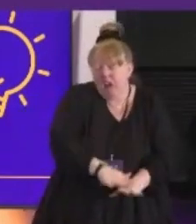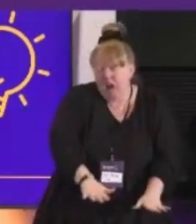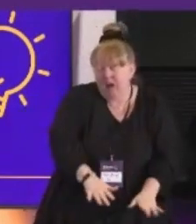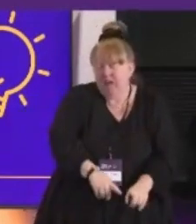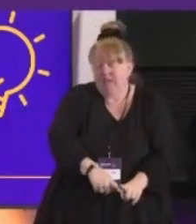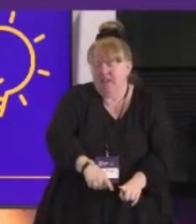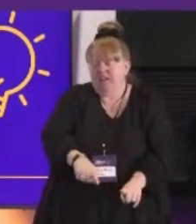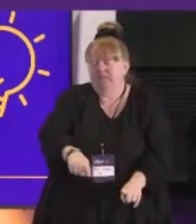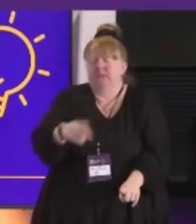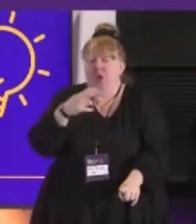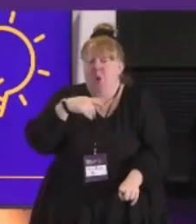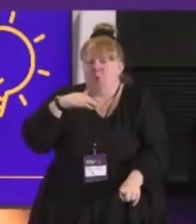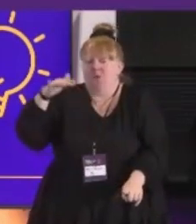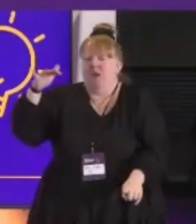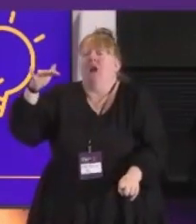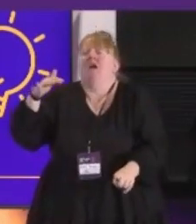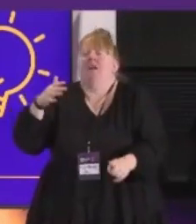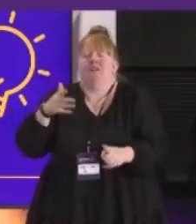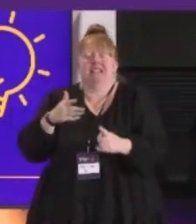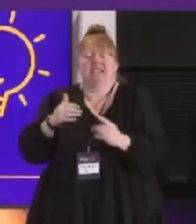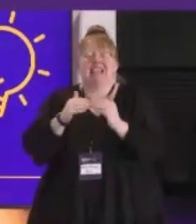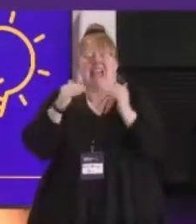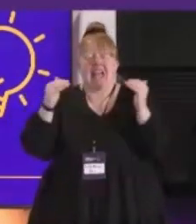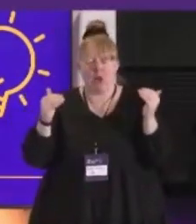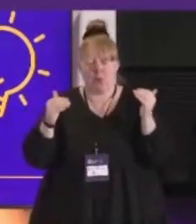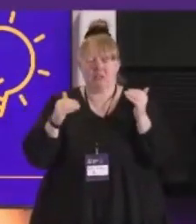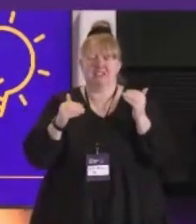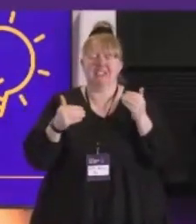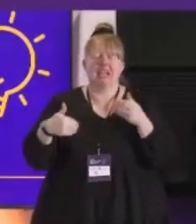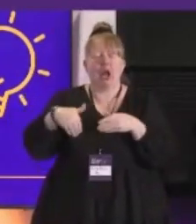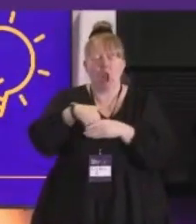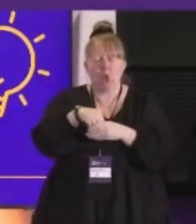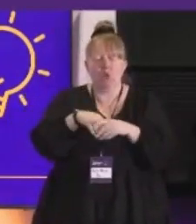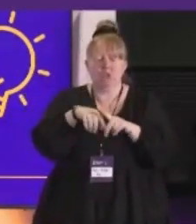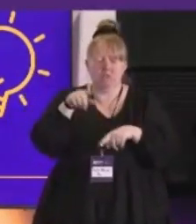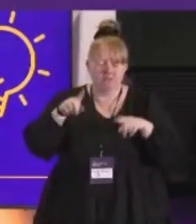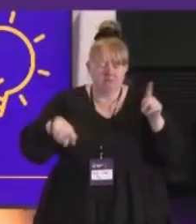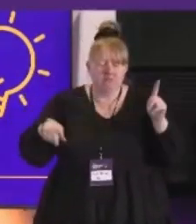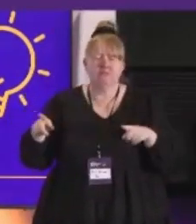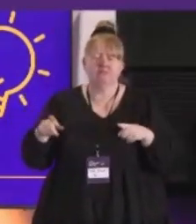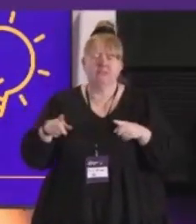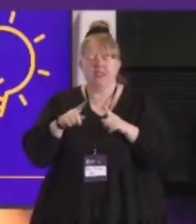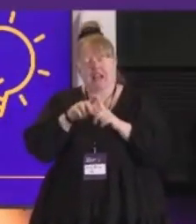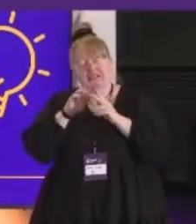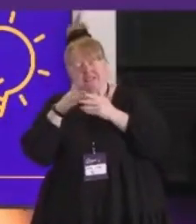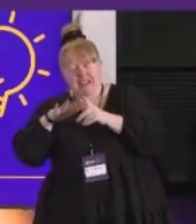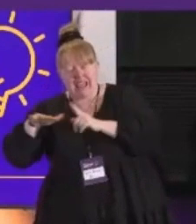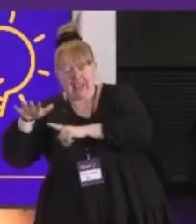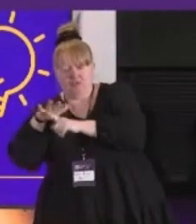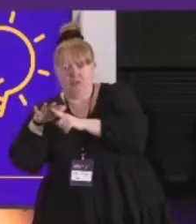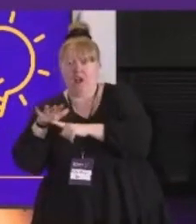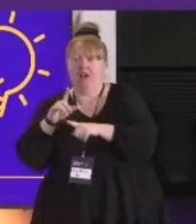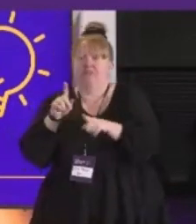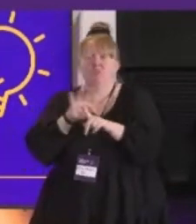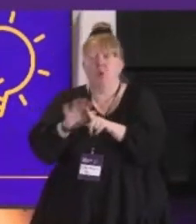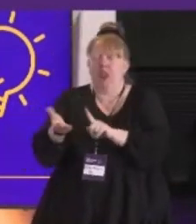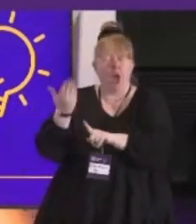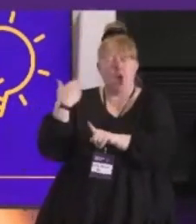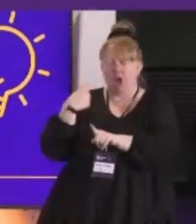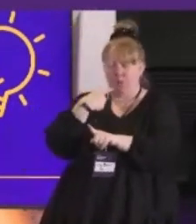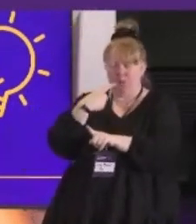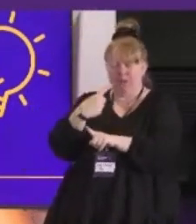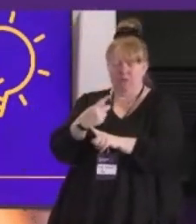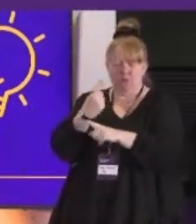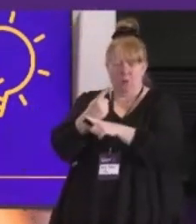equity, diversity and inclusion, and celebrating those aspects. It's very much not what we kind of heard earlier in terms of don't bully people with